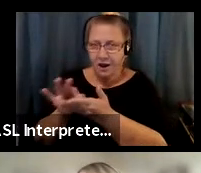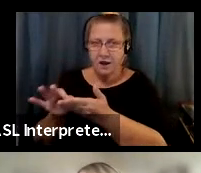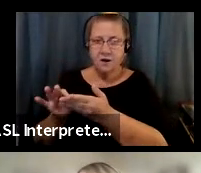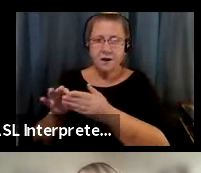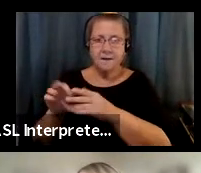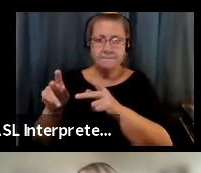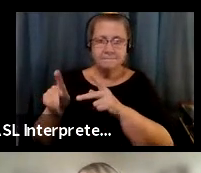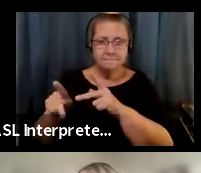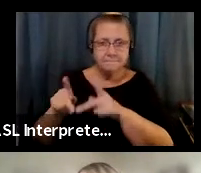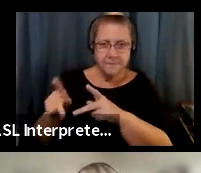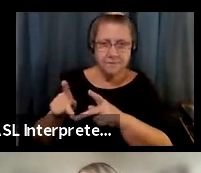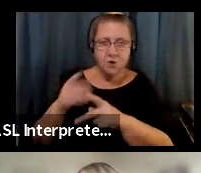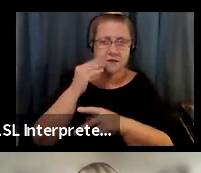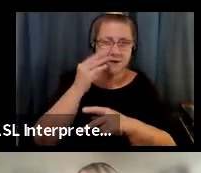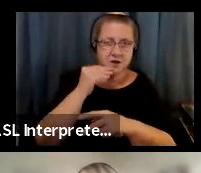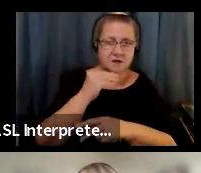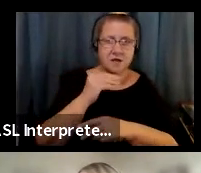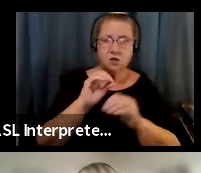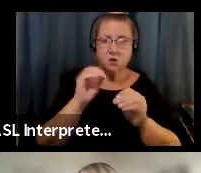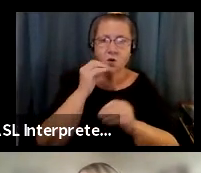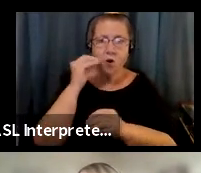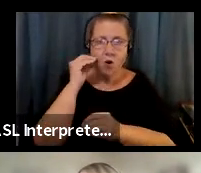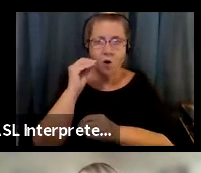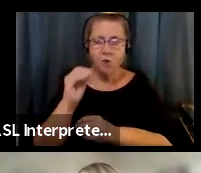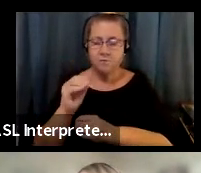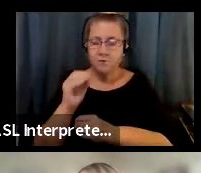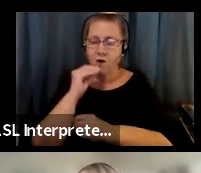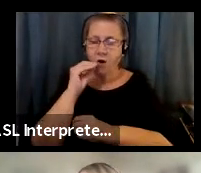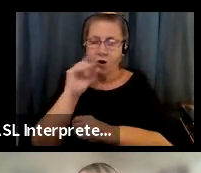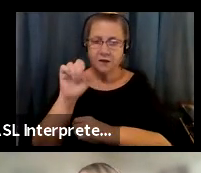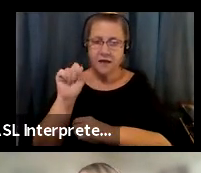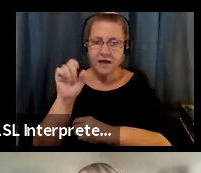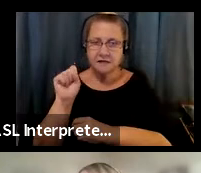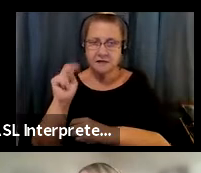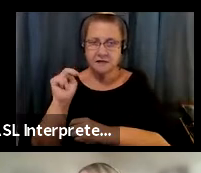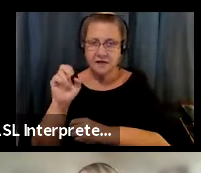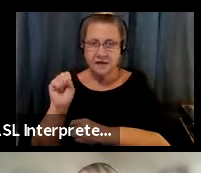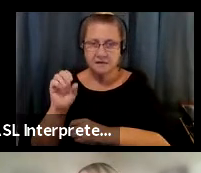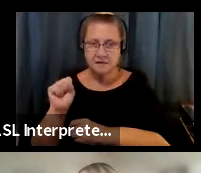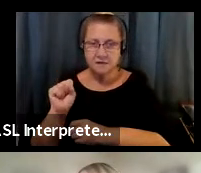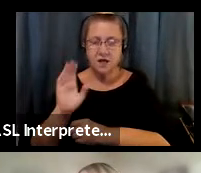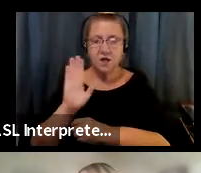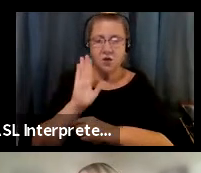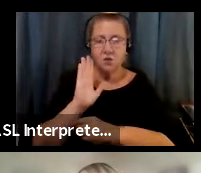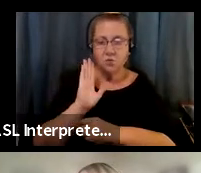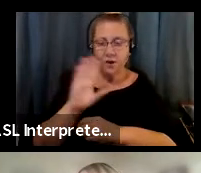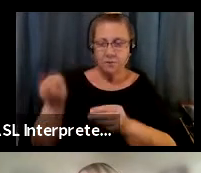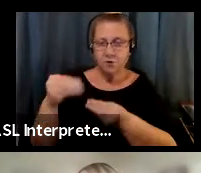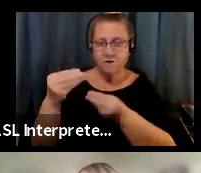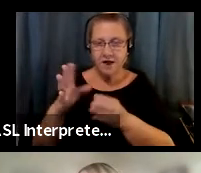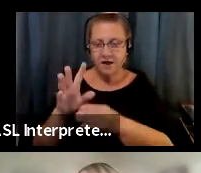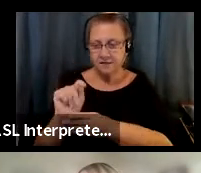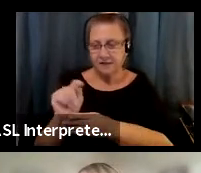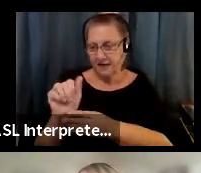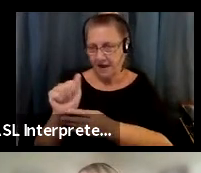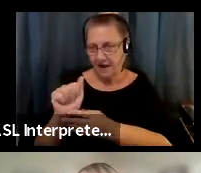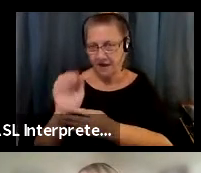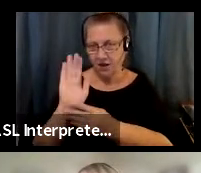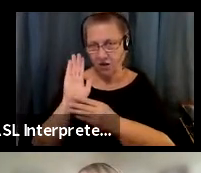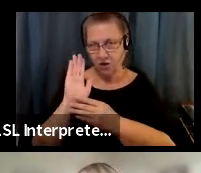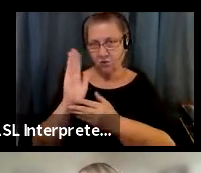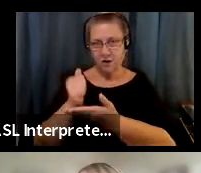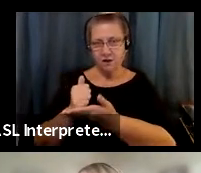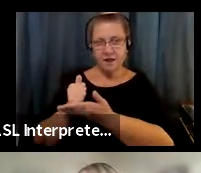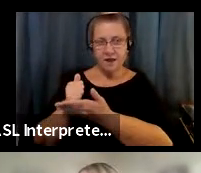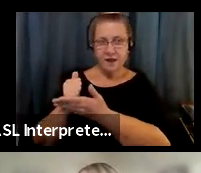people experiencing homelessness. And the team will provide this type of TA, as well as create learning communities of collaboratives across the